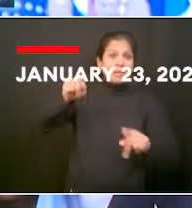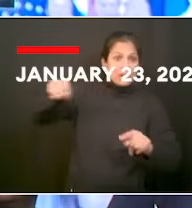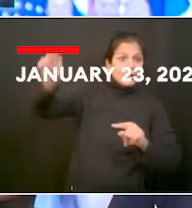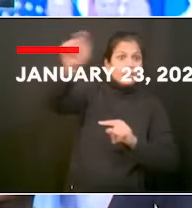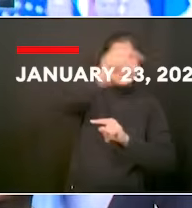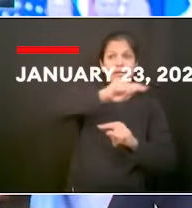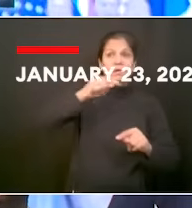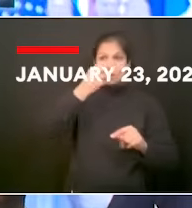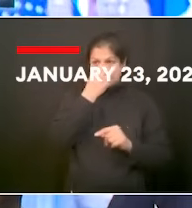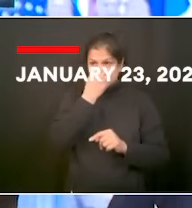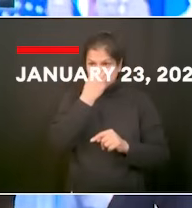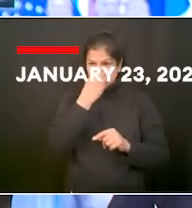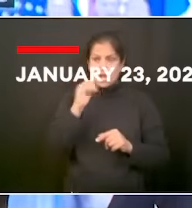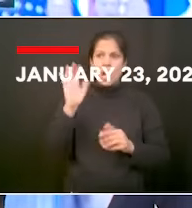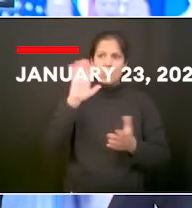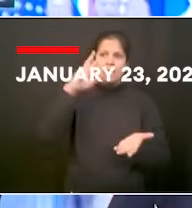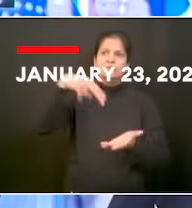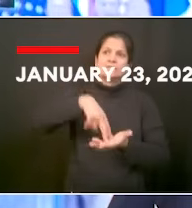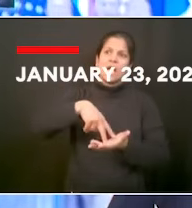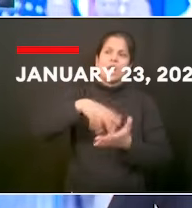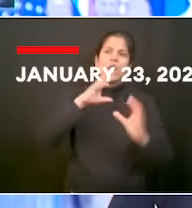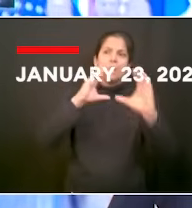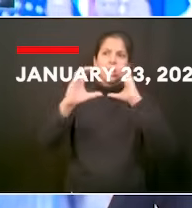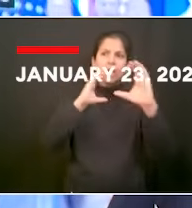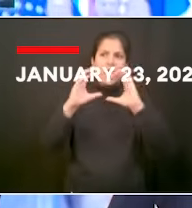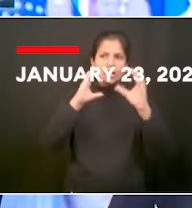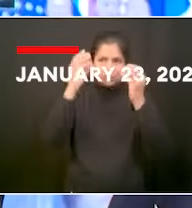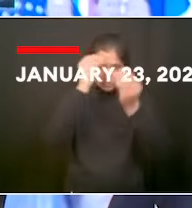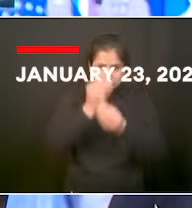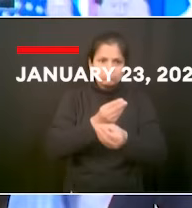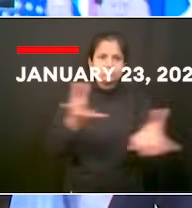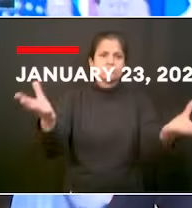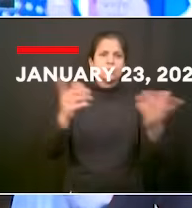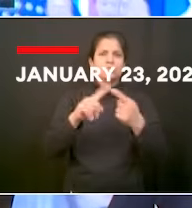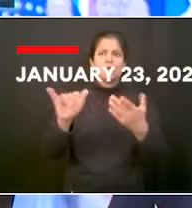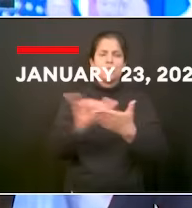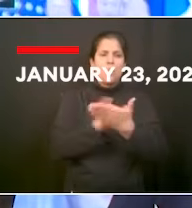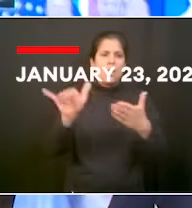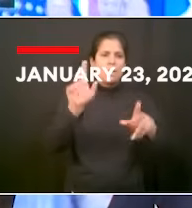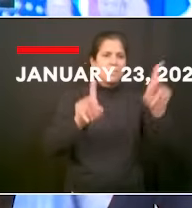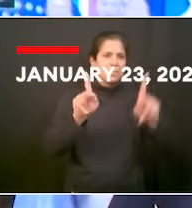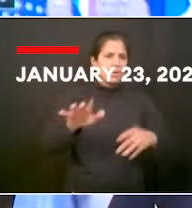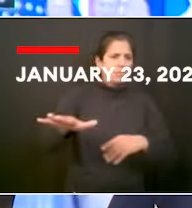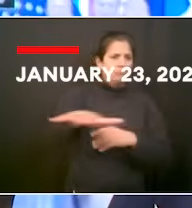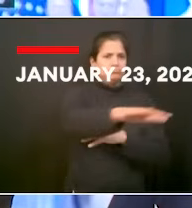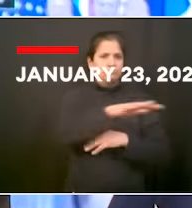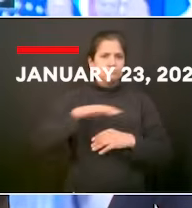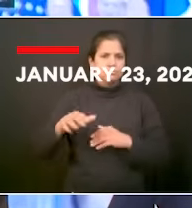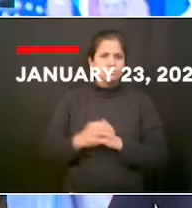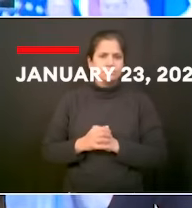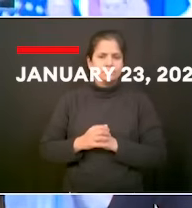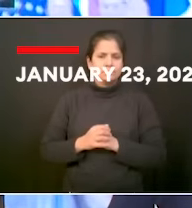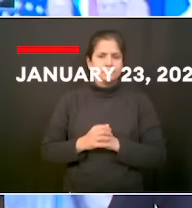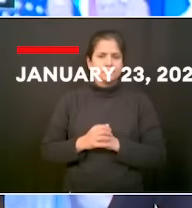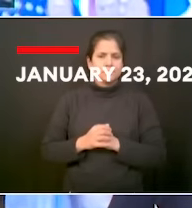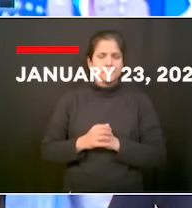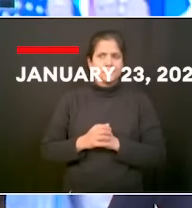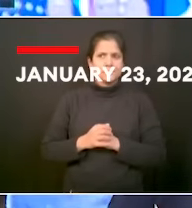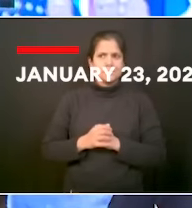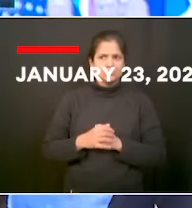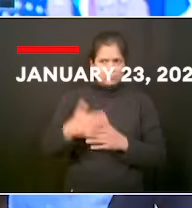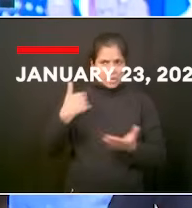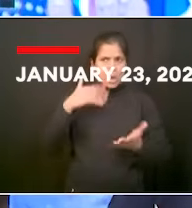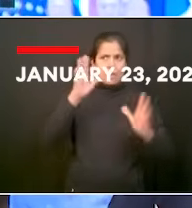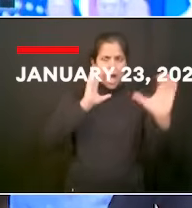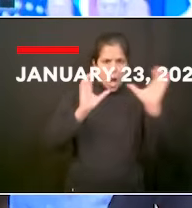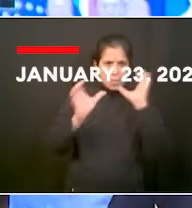And I think this is just another opportunity to say that, we are going to share this message, whether it's through the television channel that a New Yorker